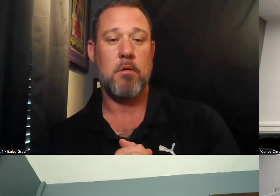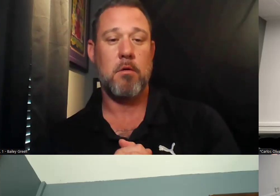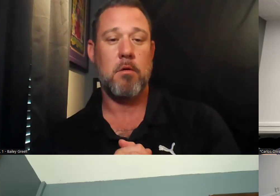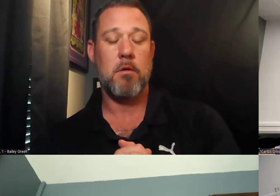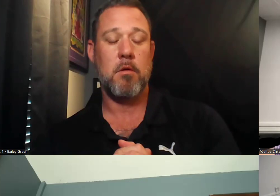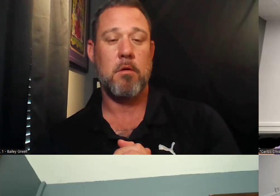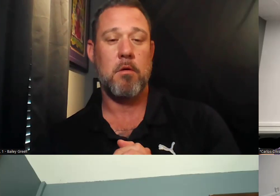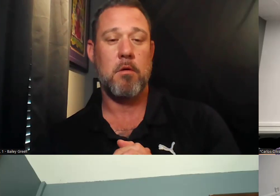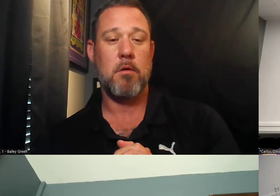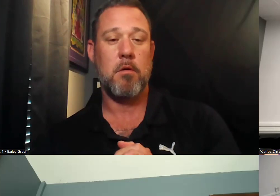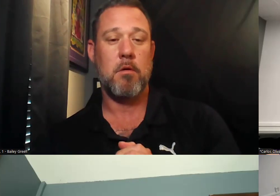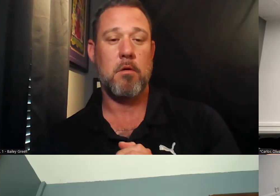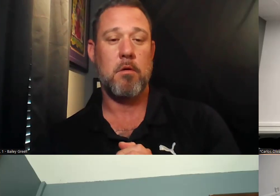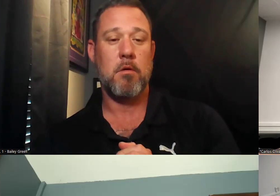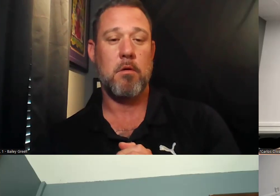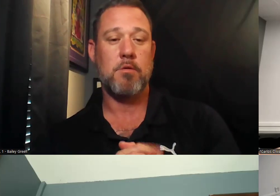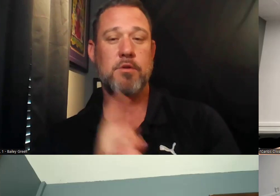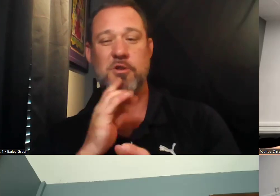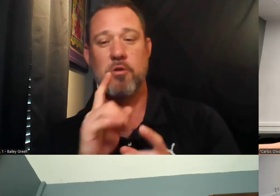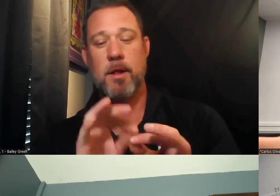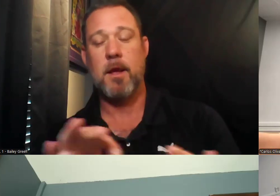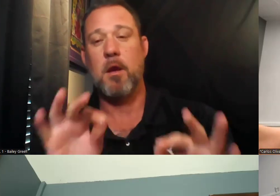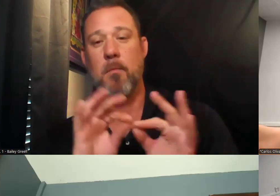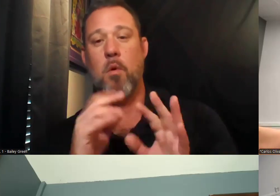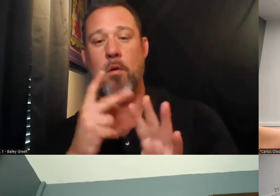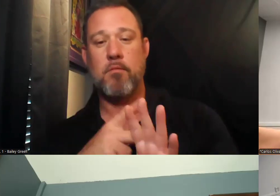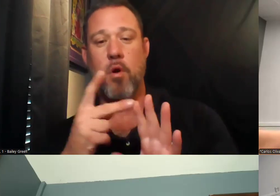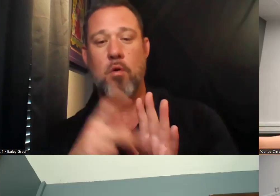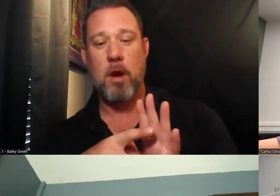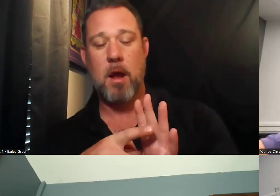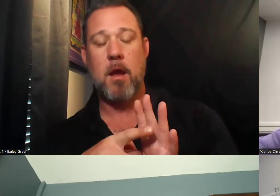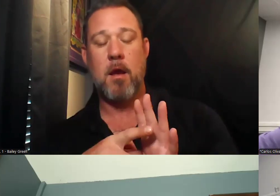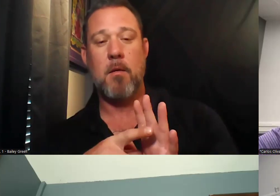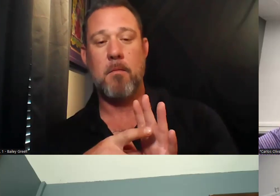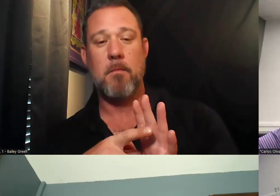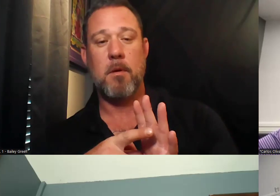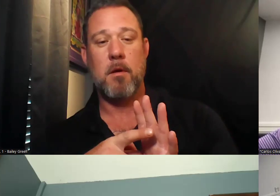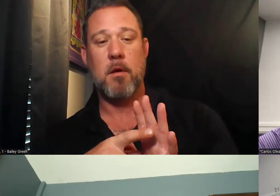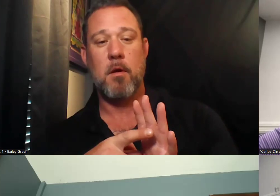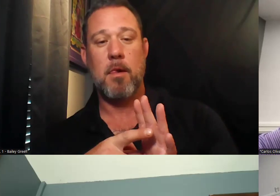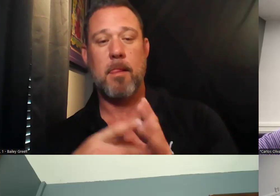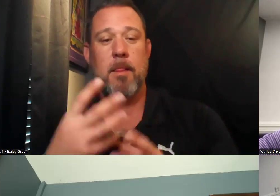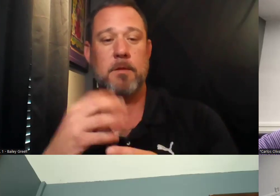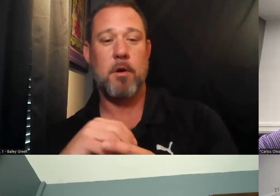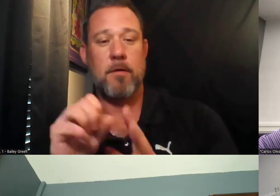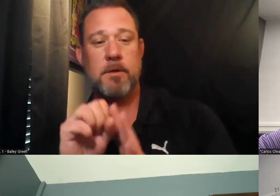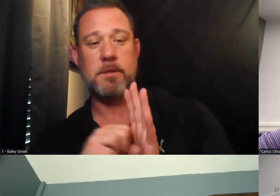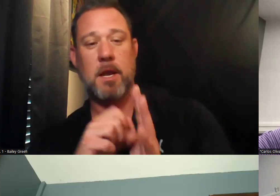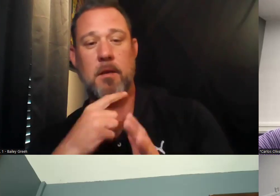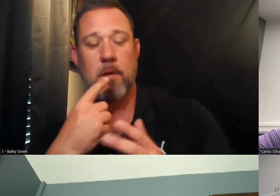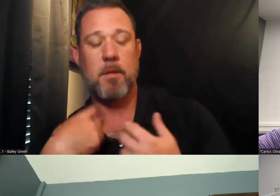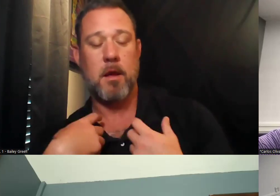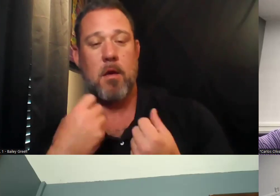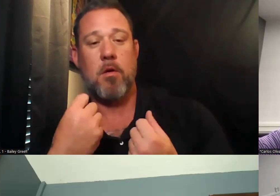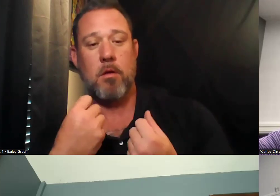And so, this is just a really important program as part of the state public health.